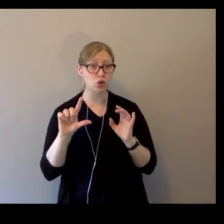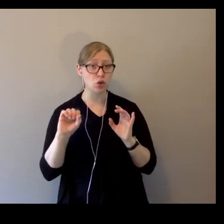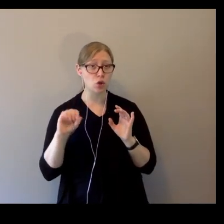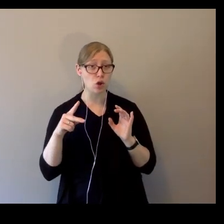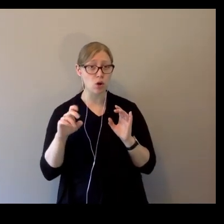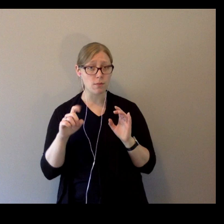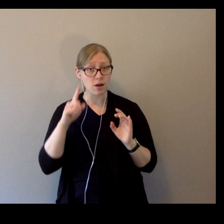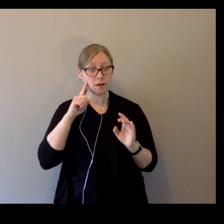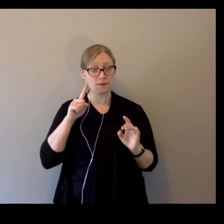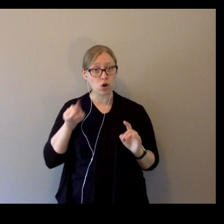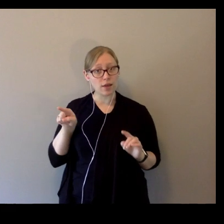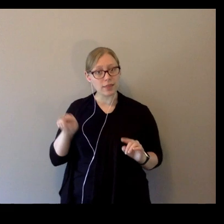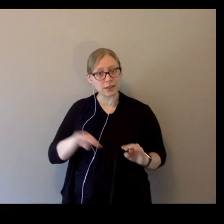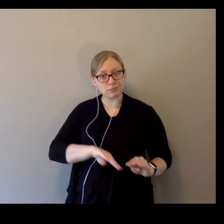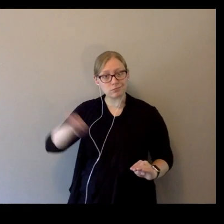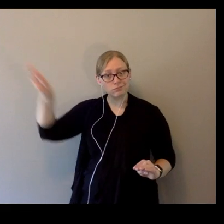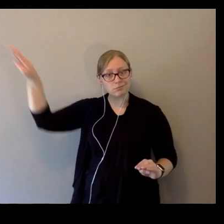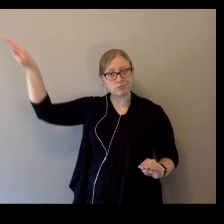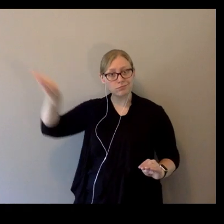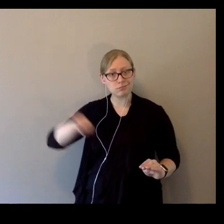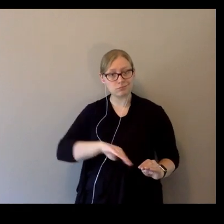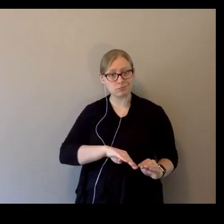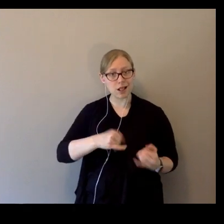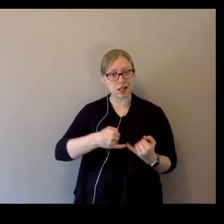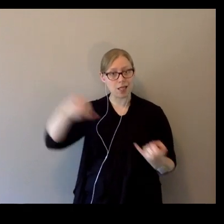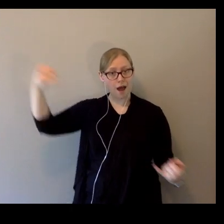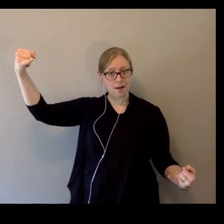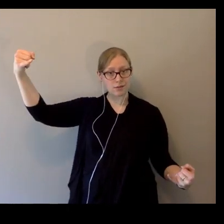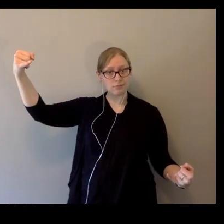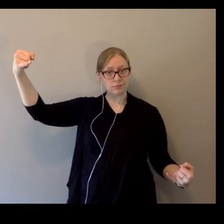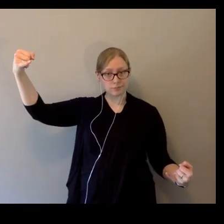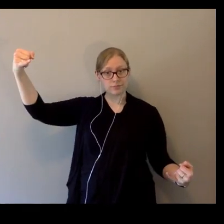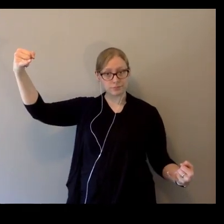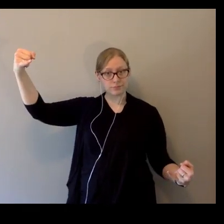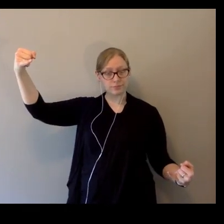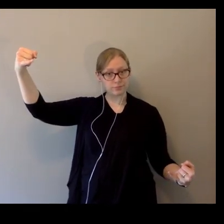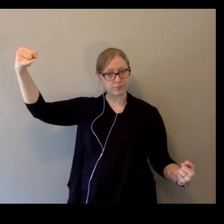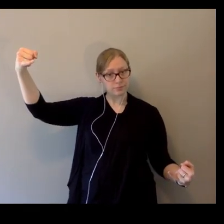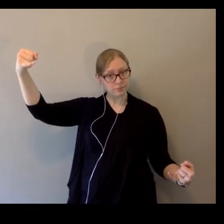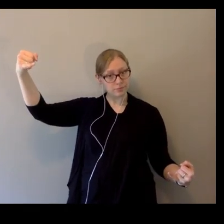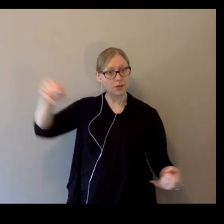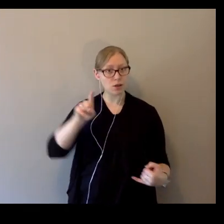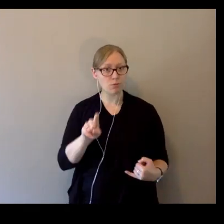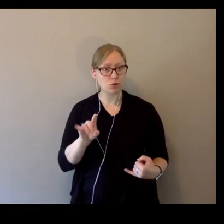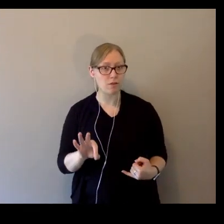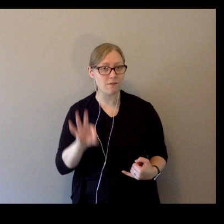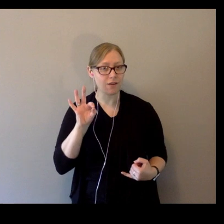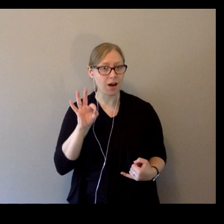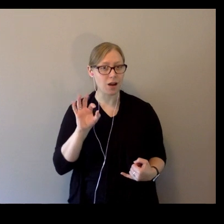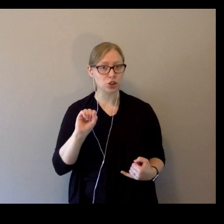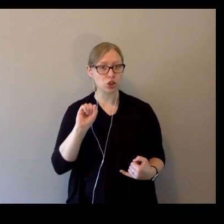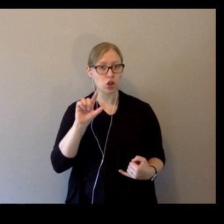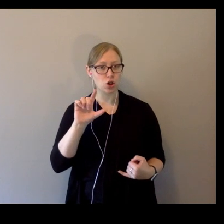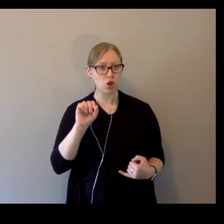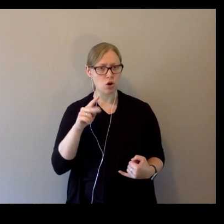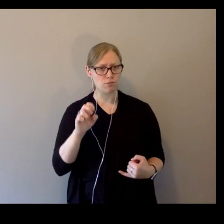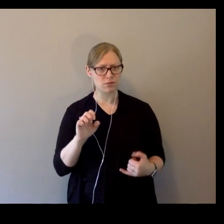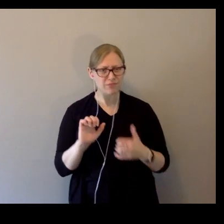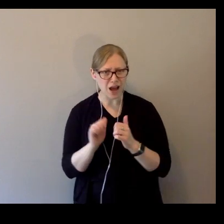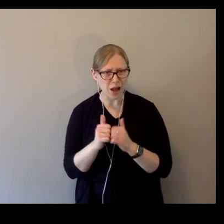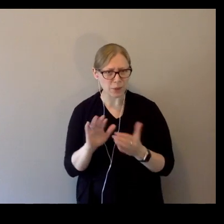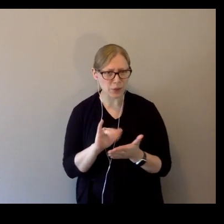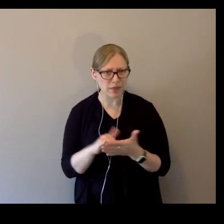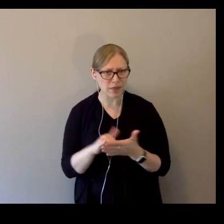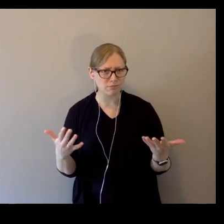line that's right here, this line that's going down. And how do we do that? Well, we